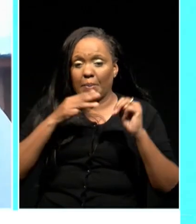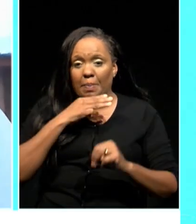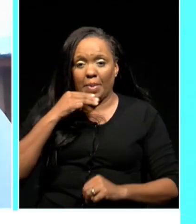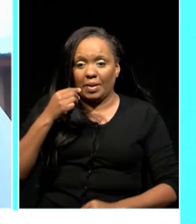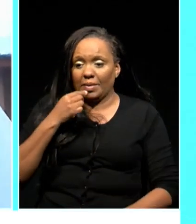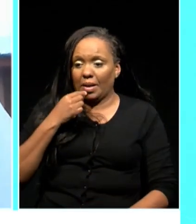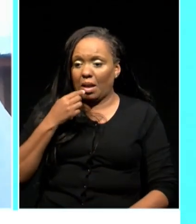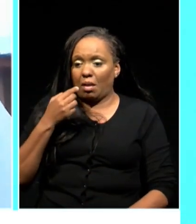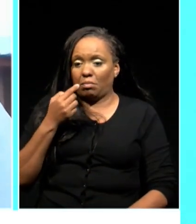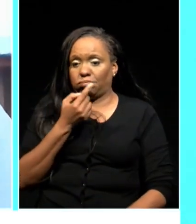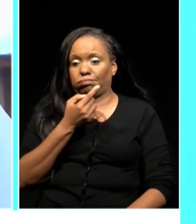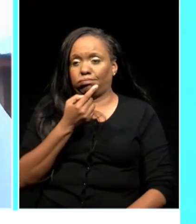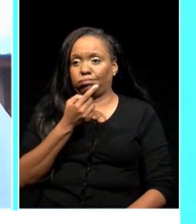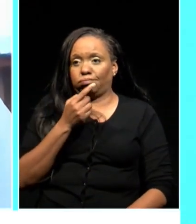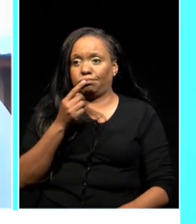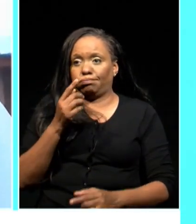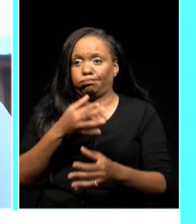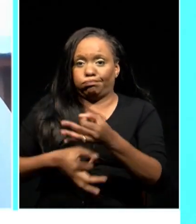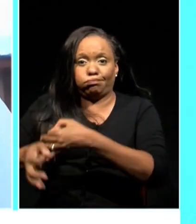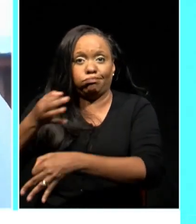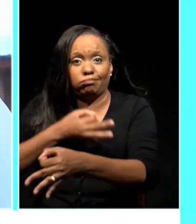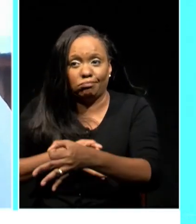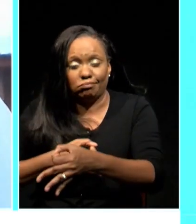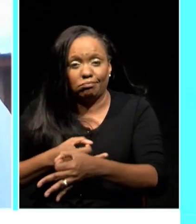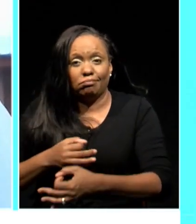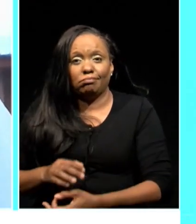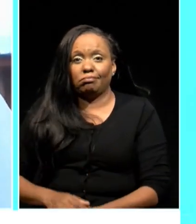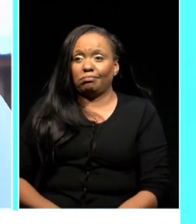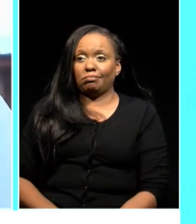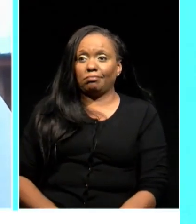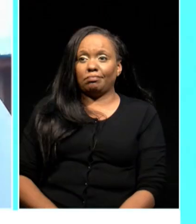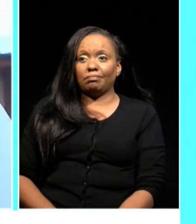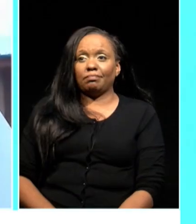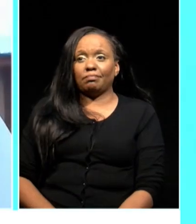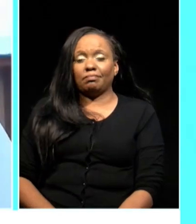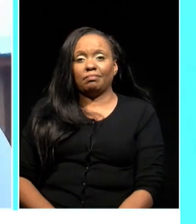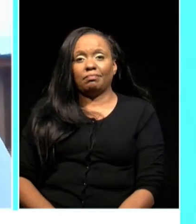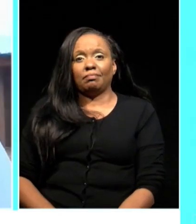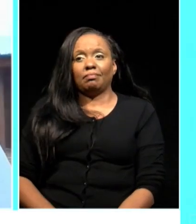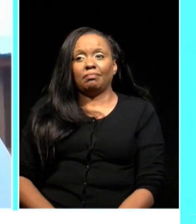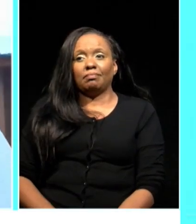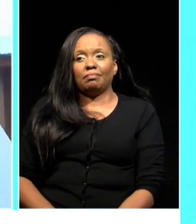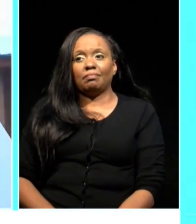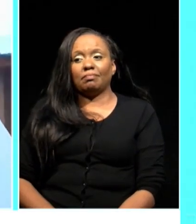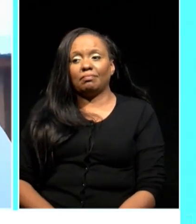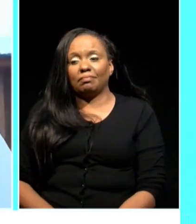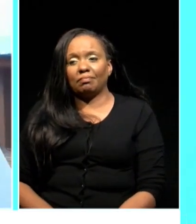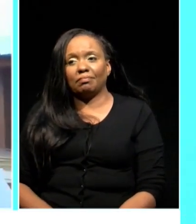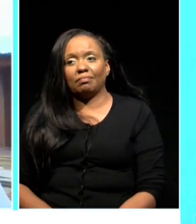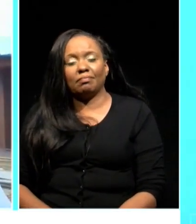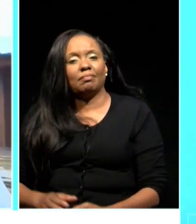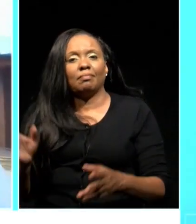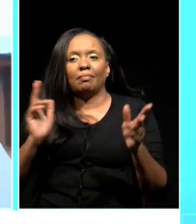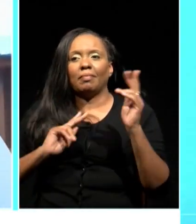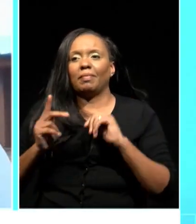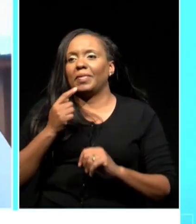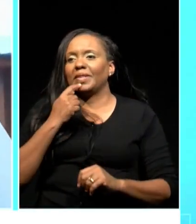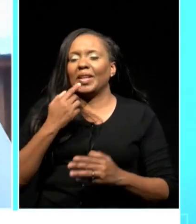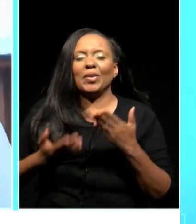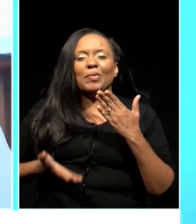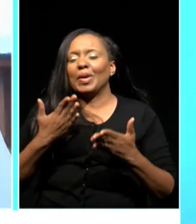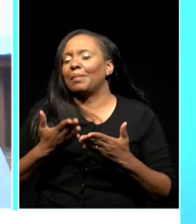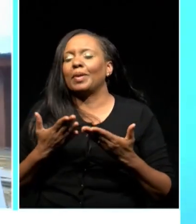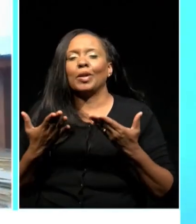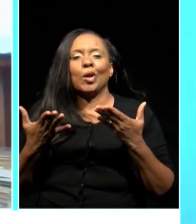people said privately that Miss Motley attempted to carry out a coup d'état against him, and that was part of